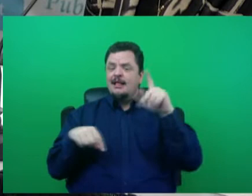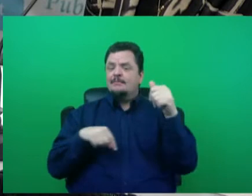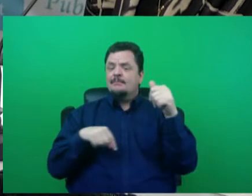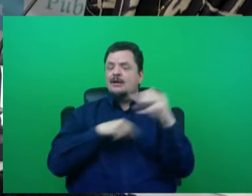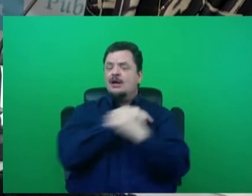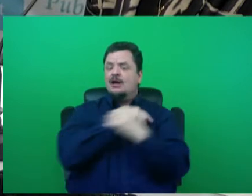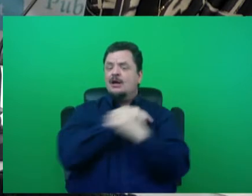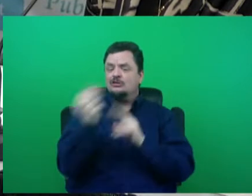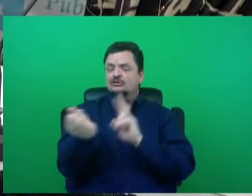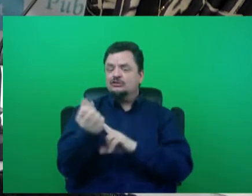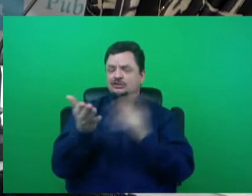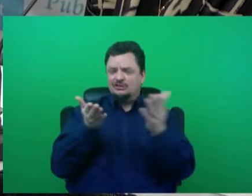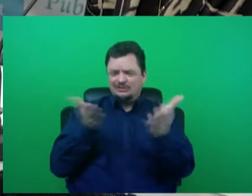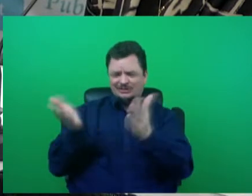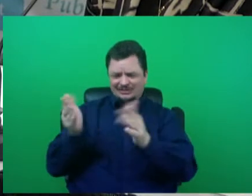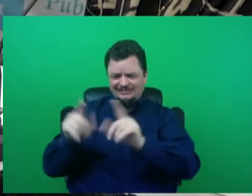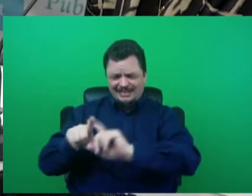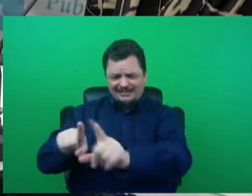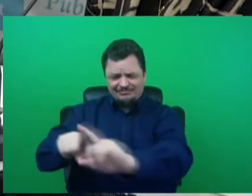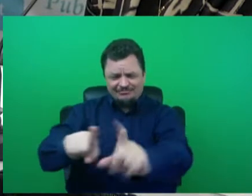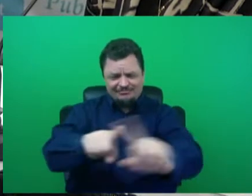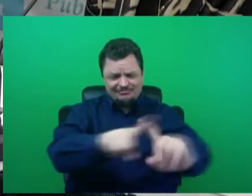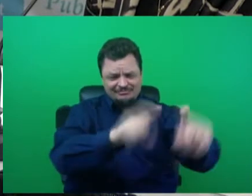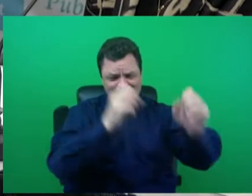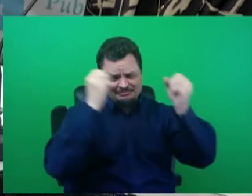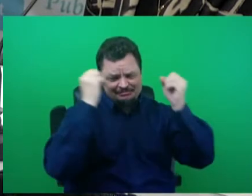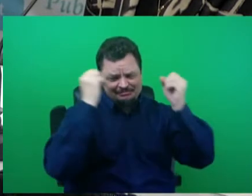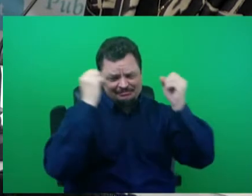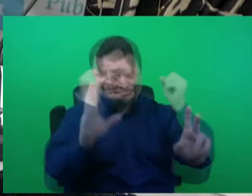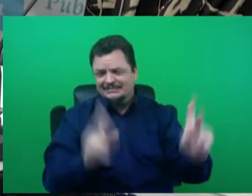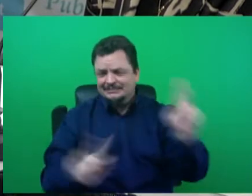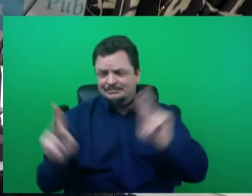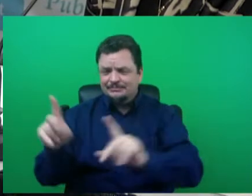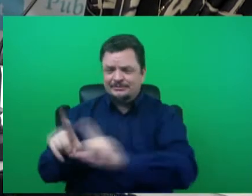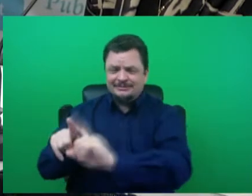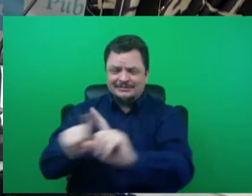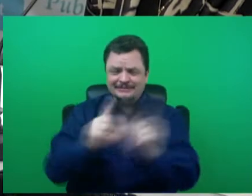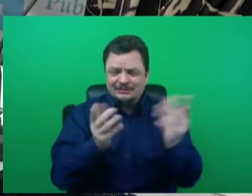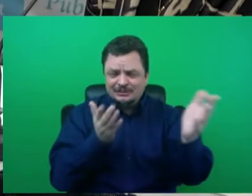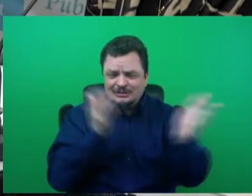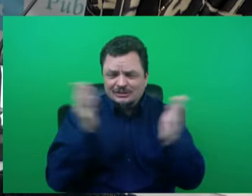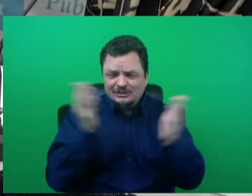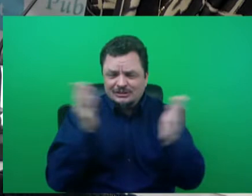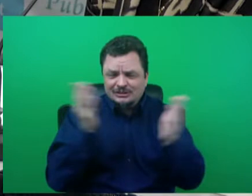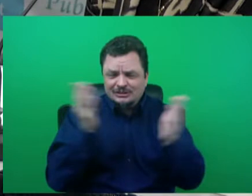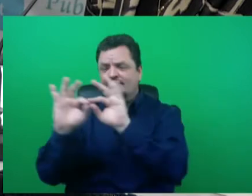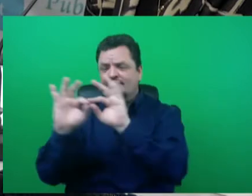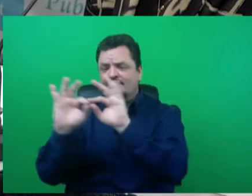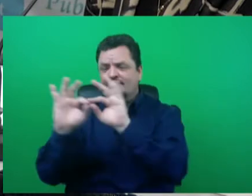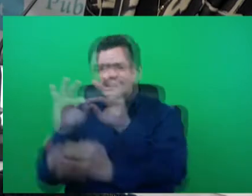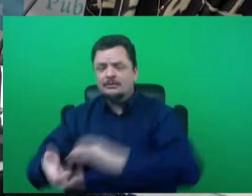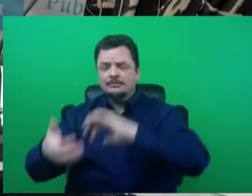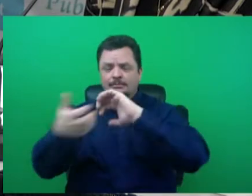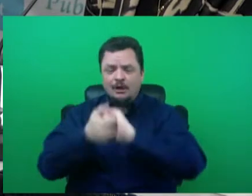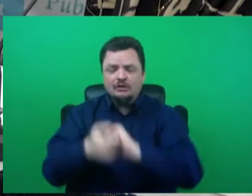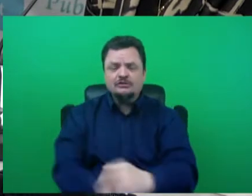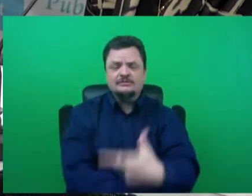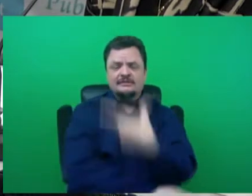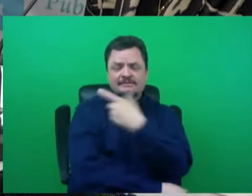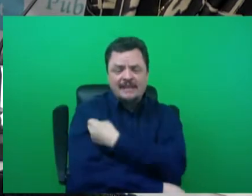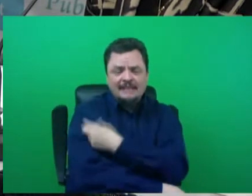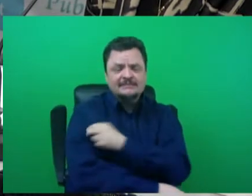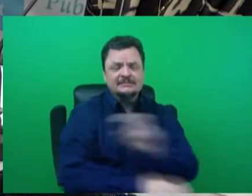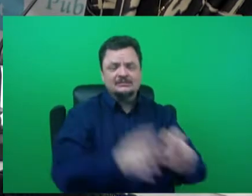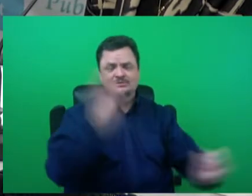and services, including nurse family partnership, immunizations and travel, tuberculosis,